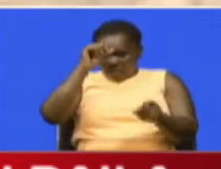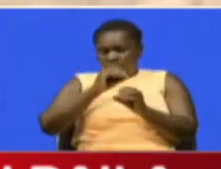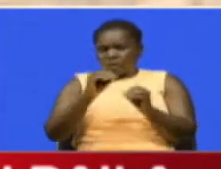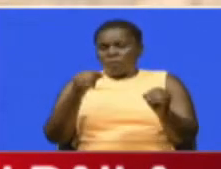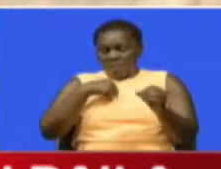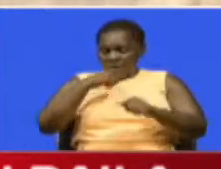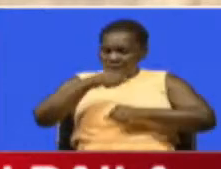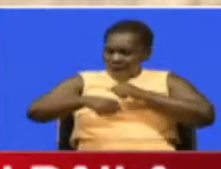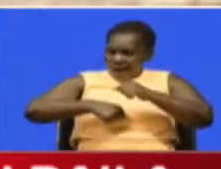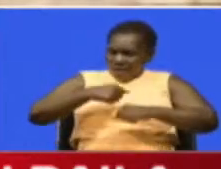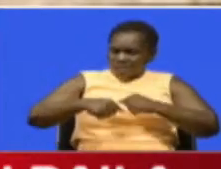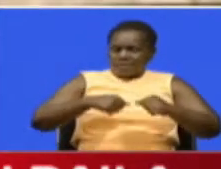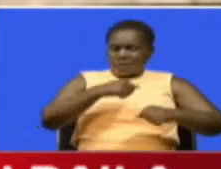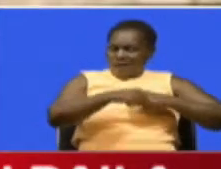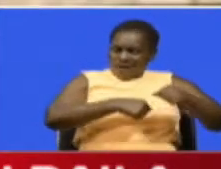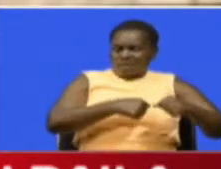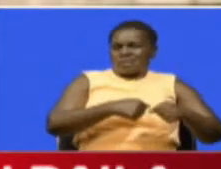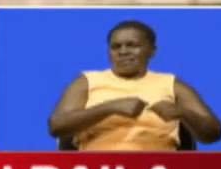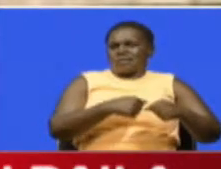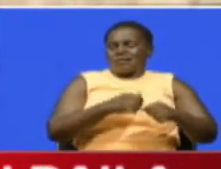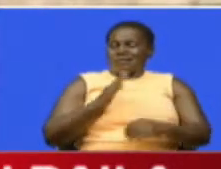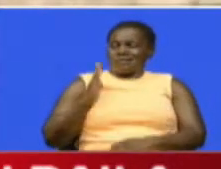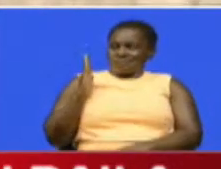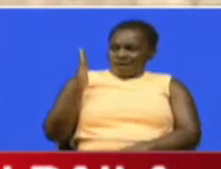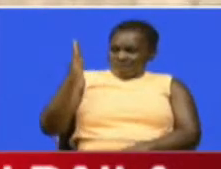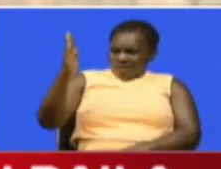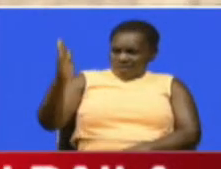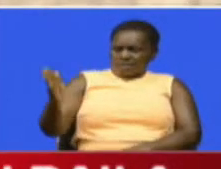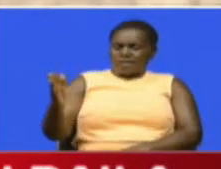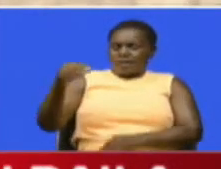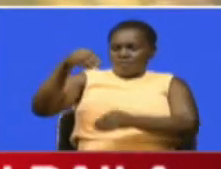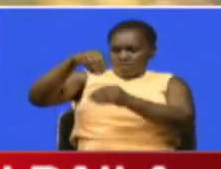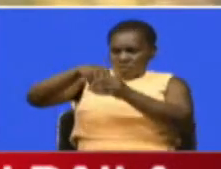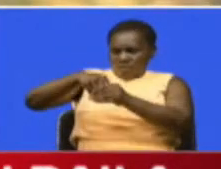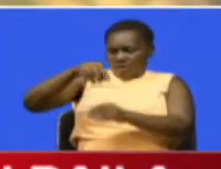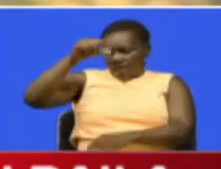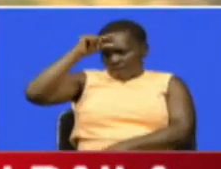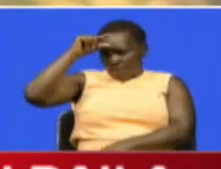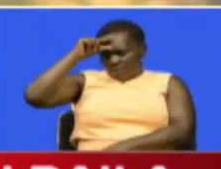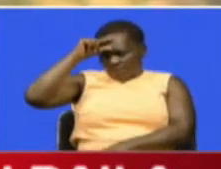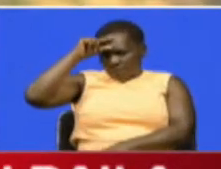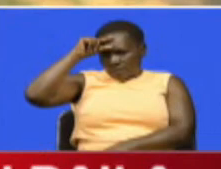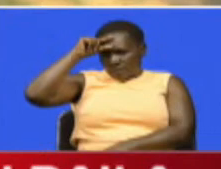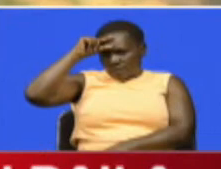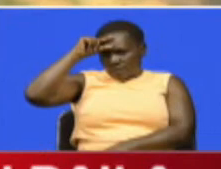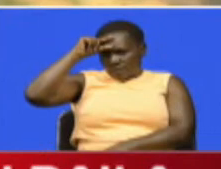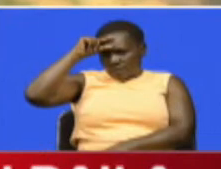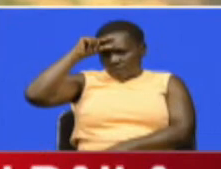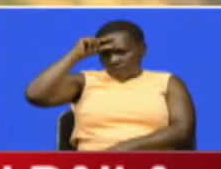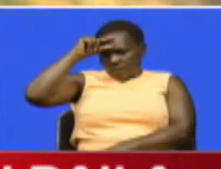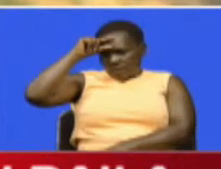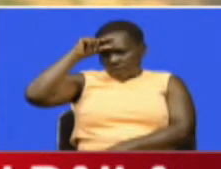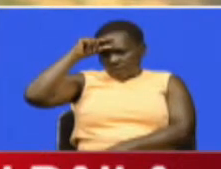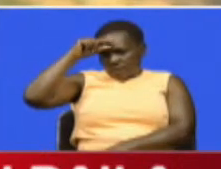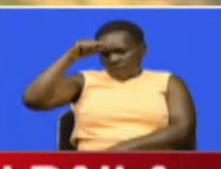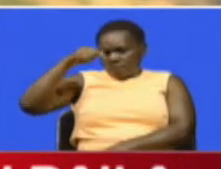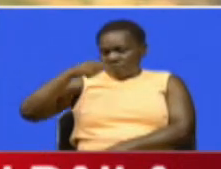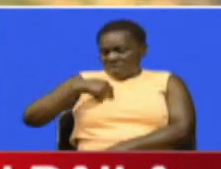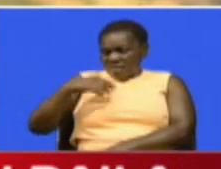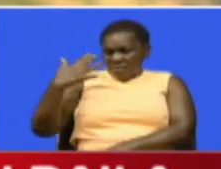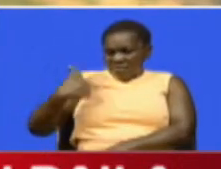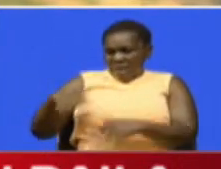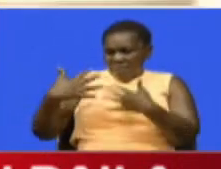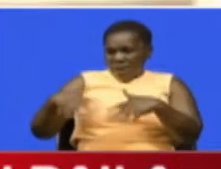was acting directly in government. So I never play